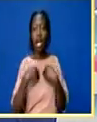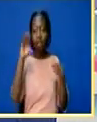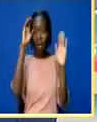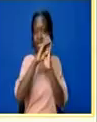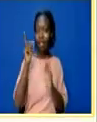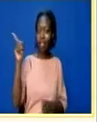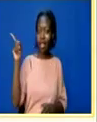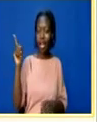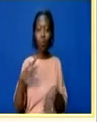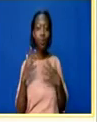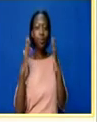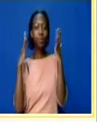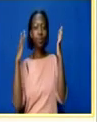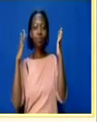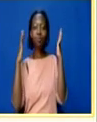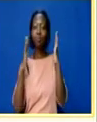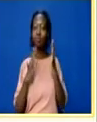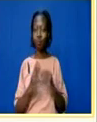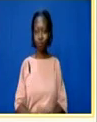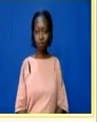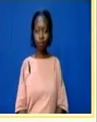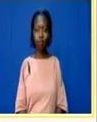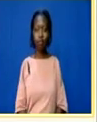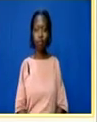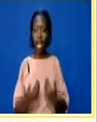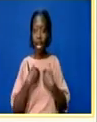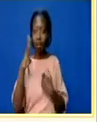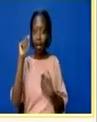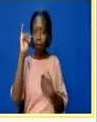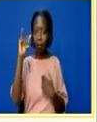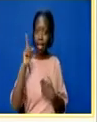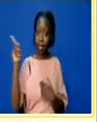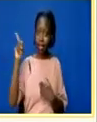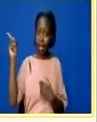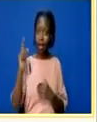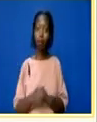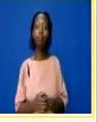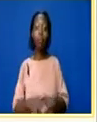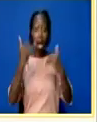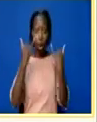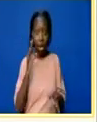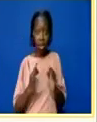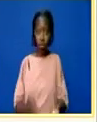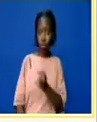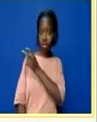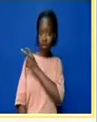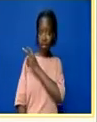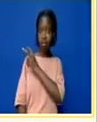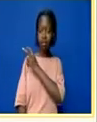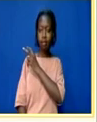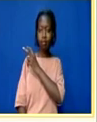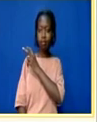Yay! Claps for me. So we have our bay. Yes. So you find, if you look at it, mm-hmm. you will find